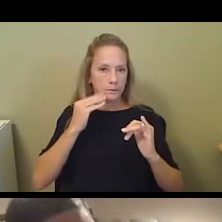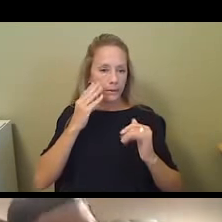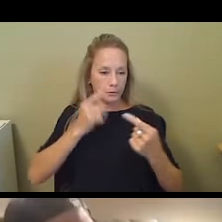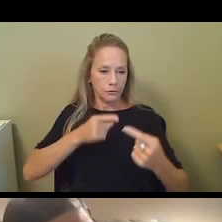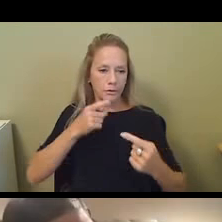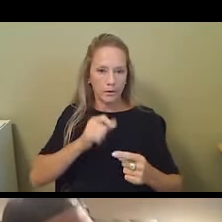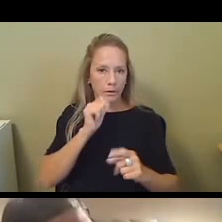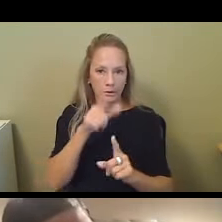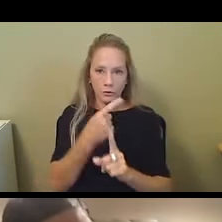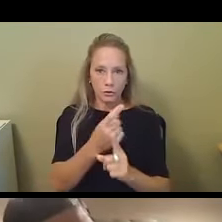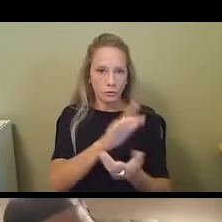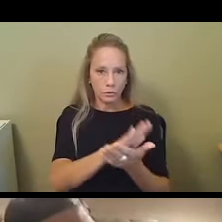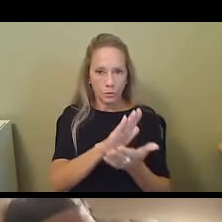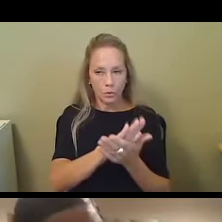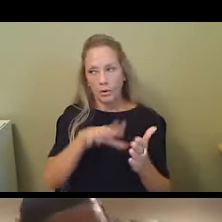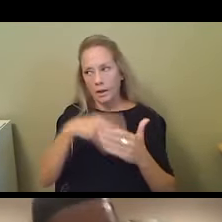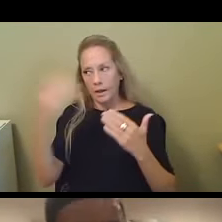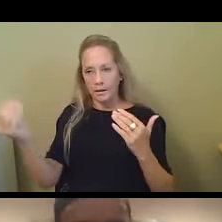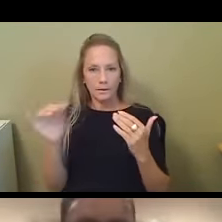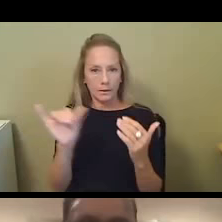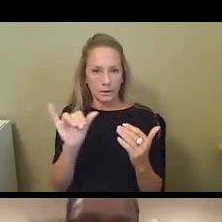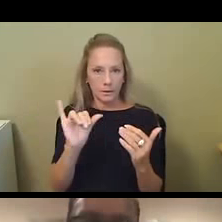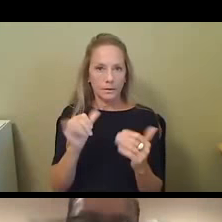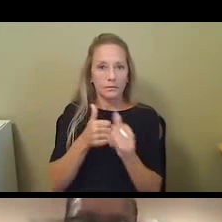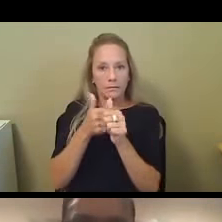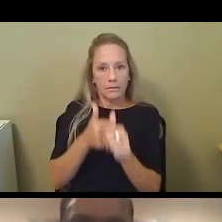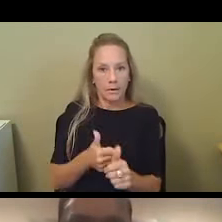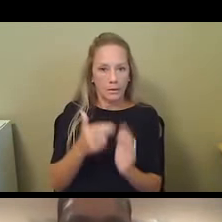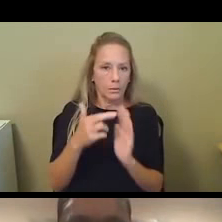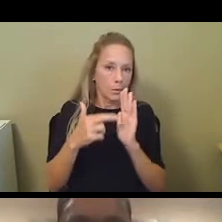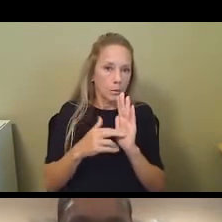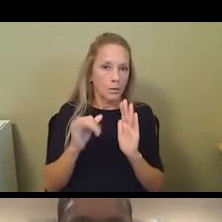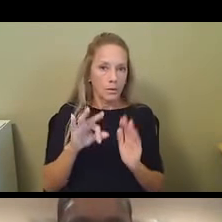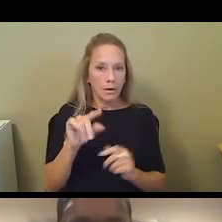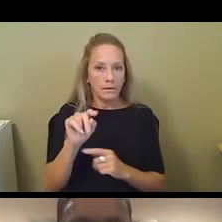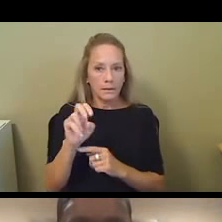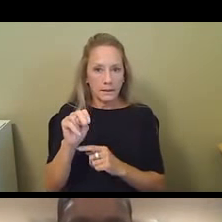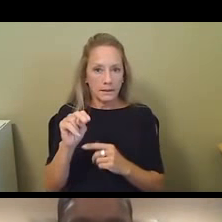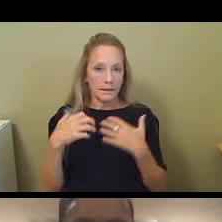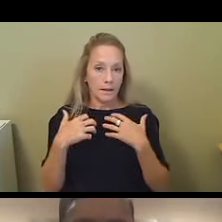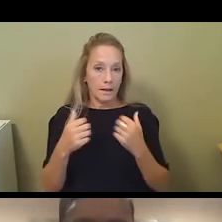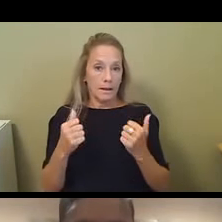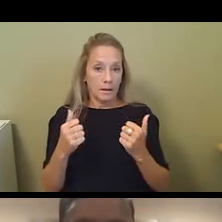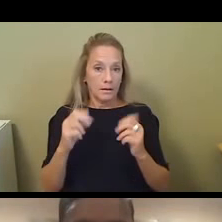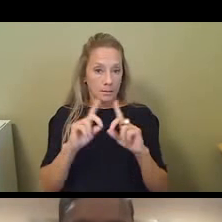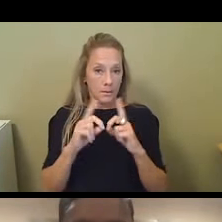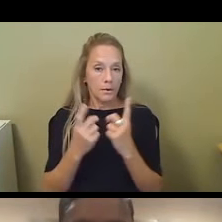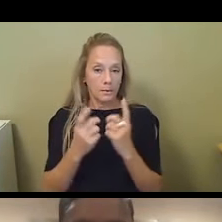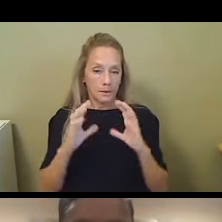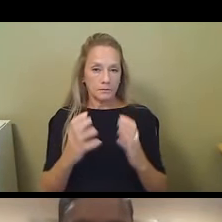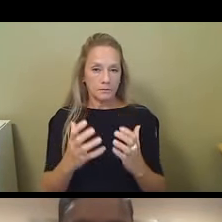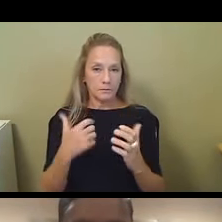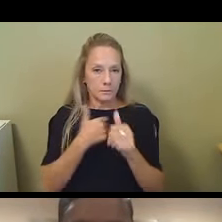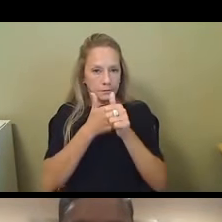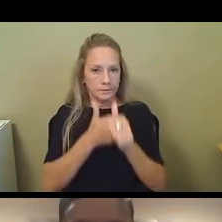But that's we're following the guidance of the Tennessee Department of Health on that call.